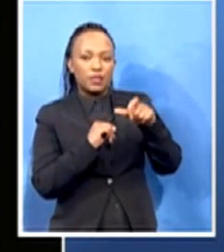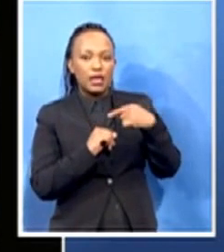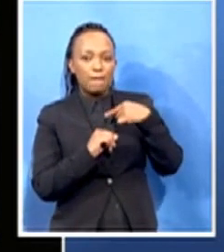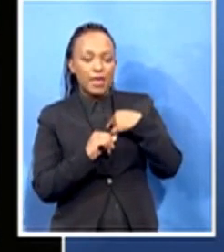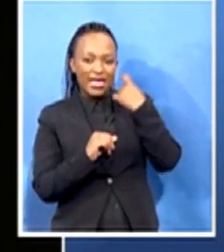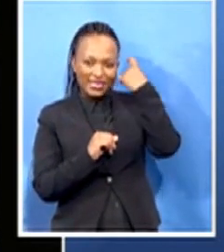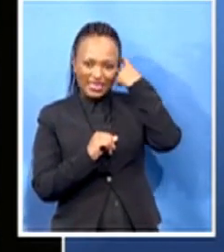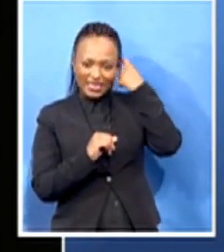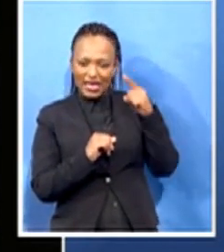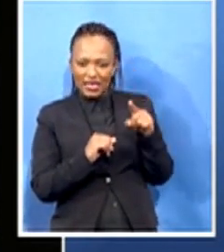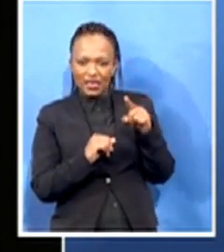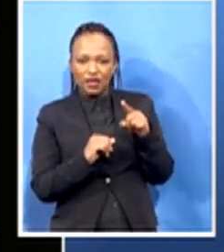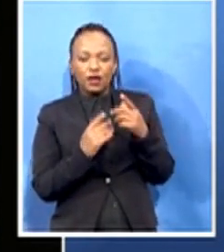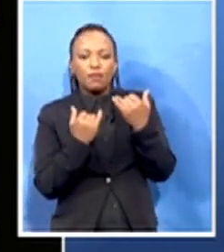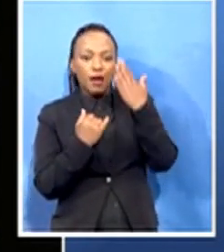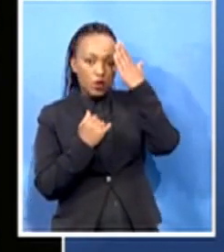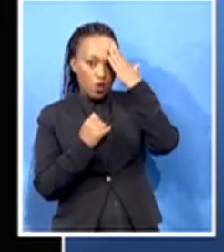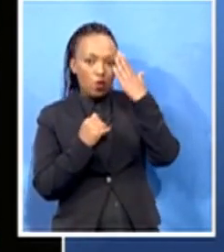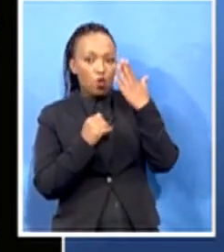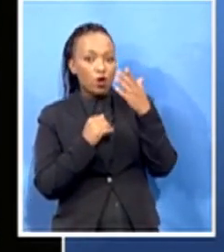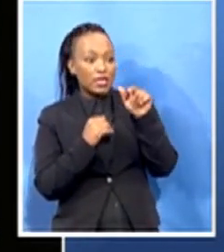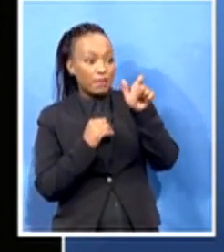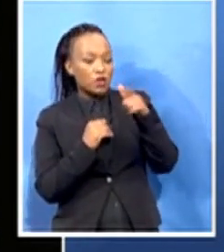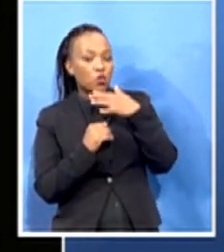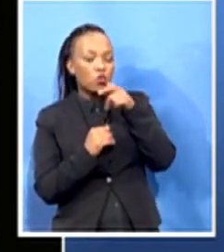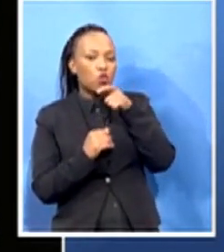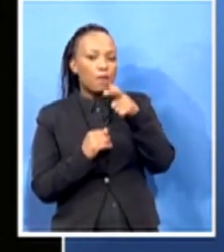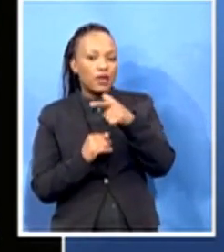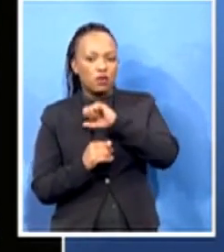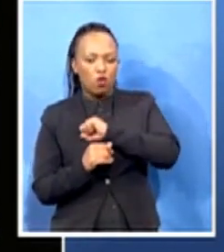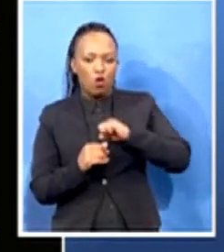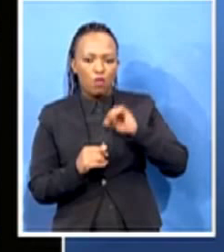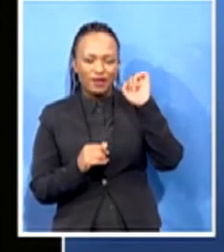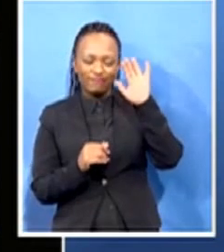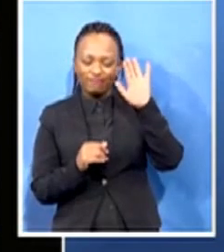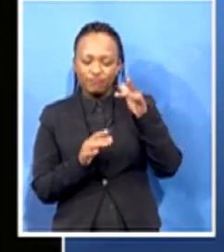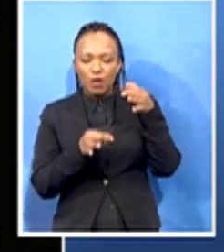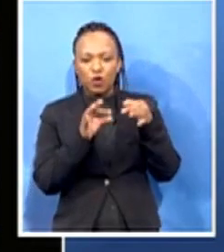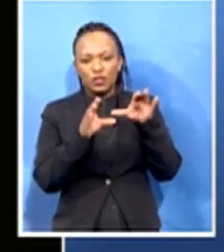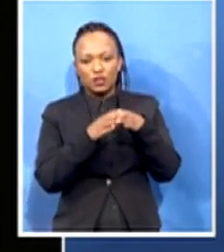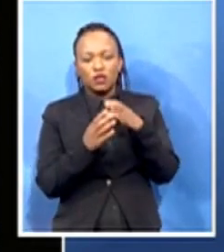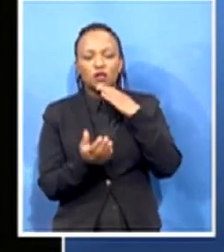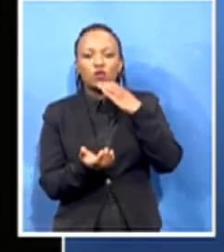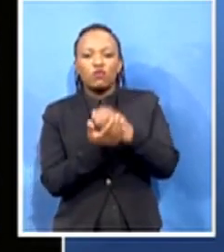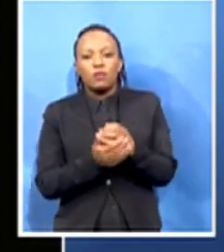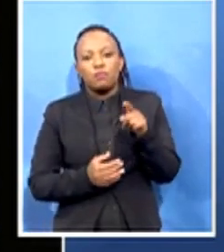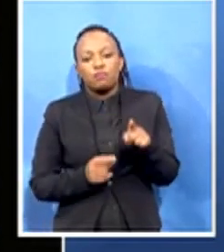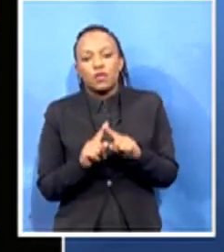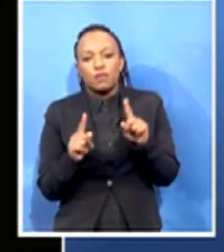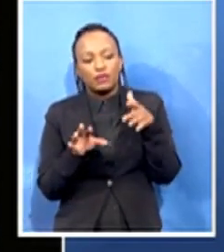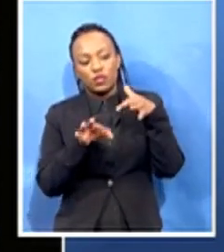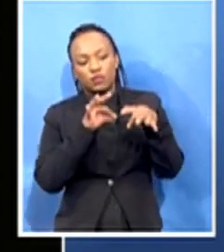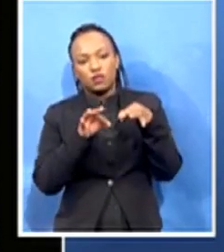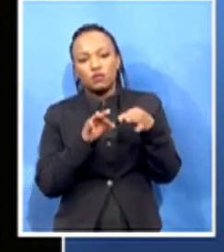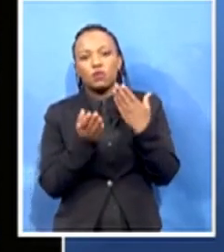that is commenting. So those are the politics. I can confirm with you. And if you want me to explain, I can explain those politics. But I don't think